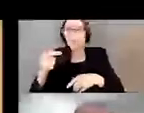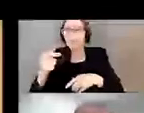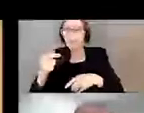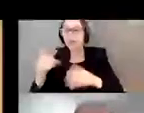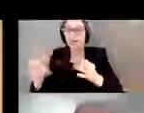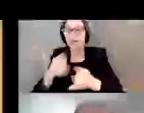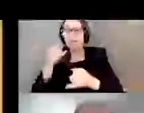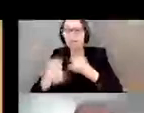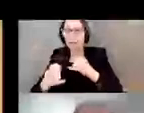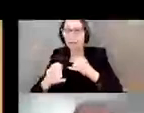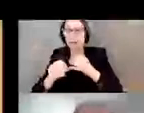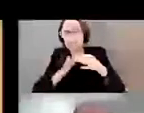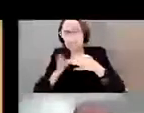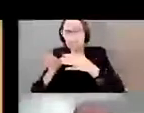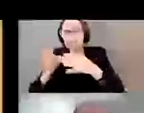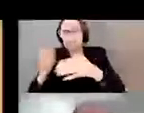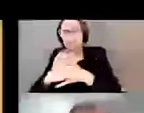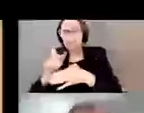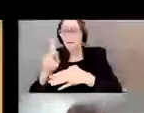last overland route between Kabul,